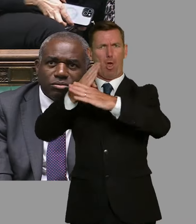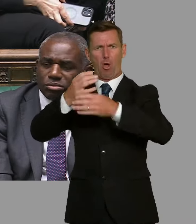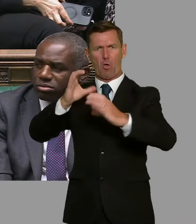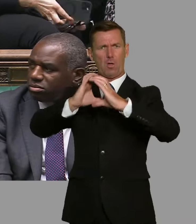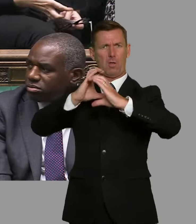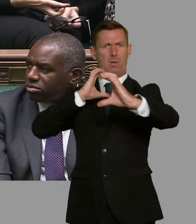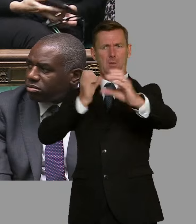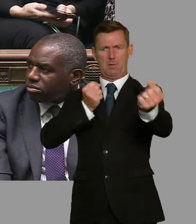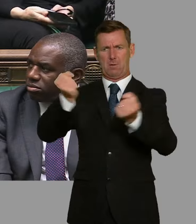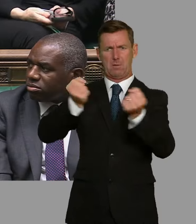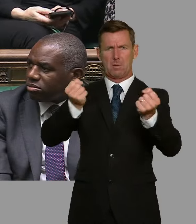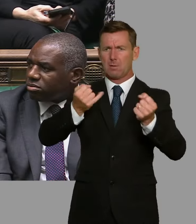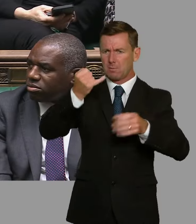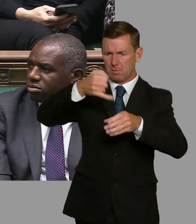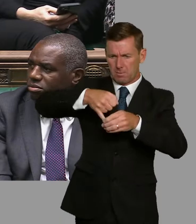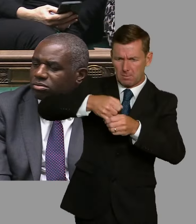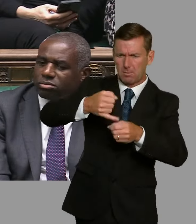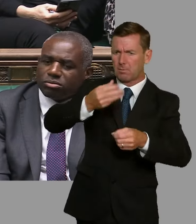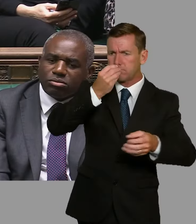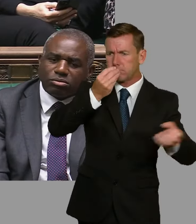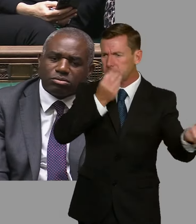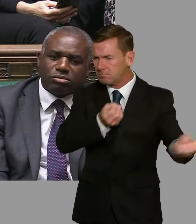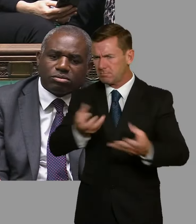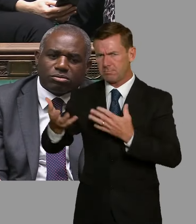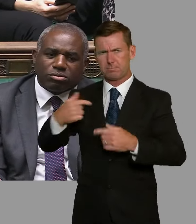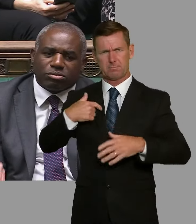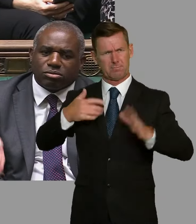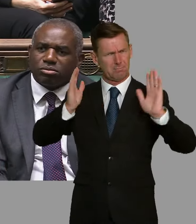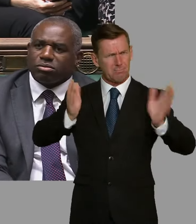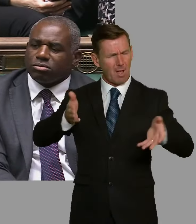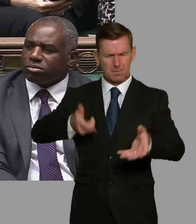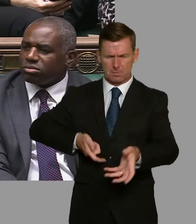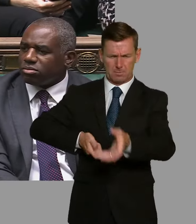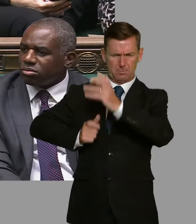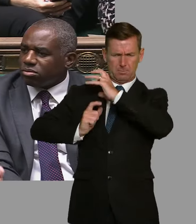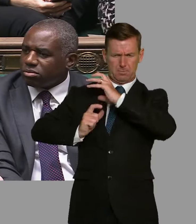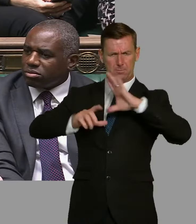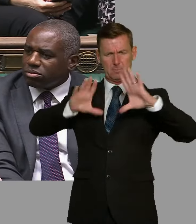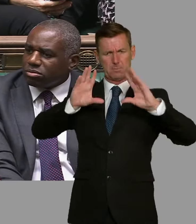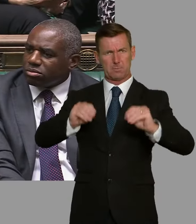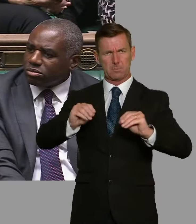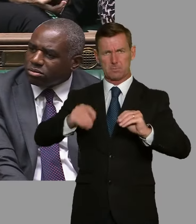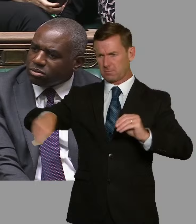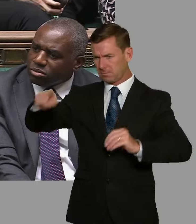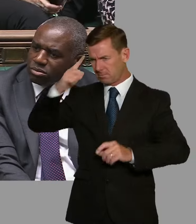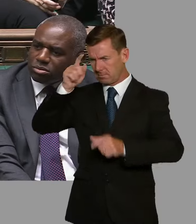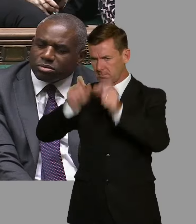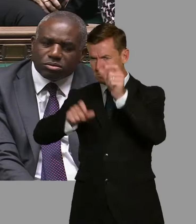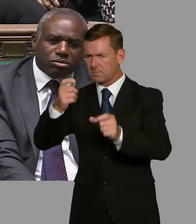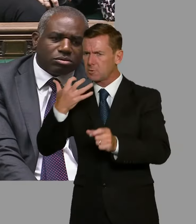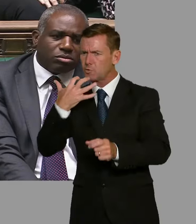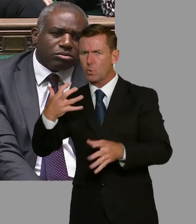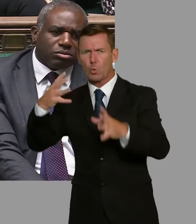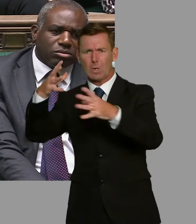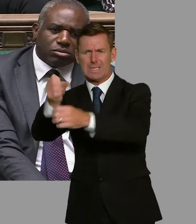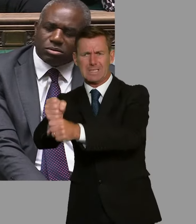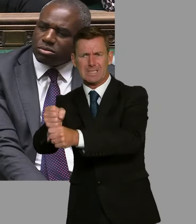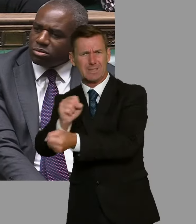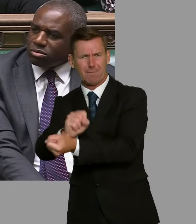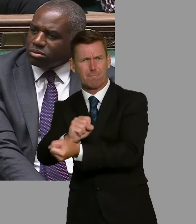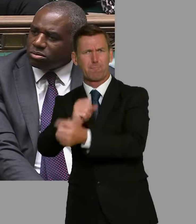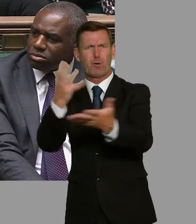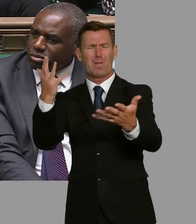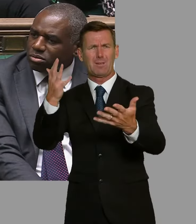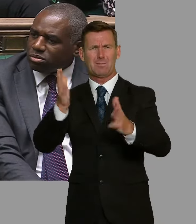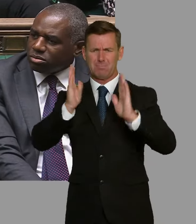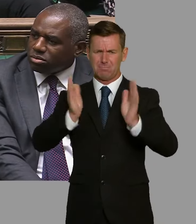and there must be aid into Gaza. But he talks about peace and security, Mr. Speaker. Compare their party, as I understand it, at this